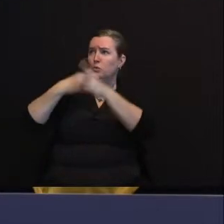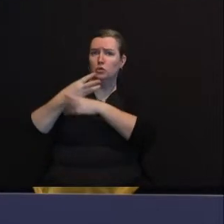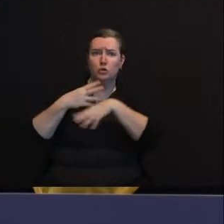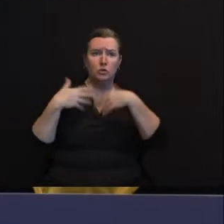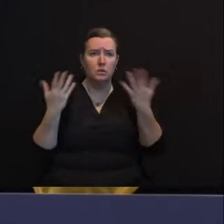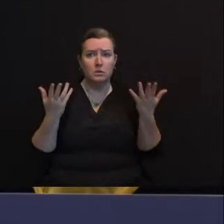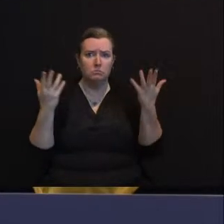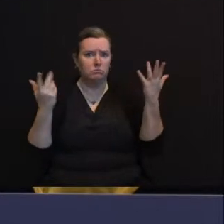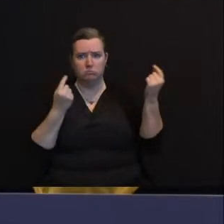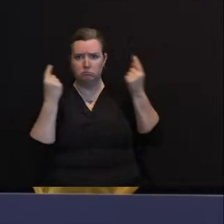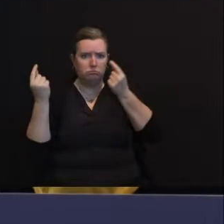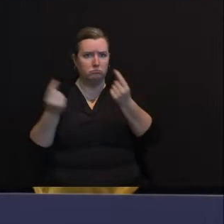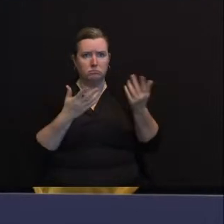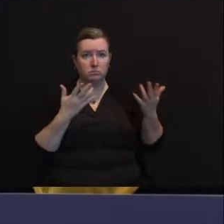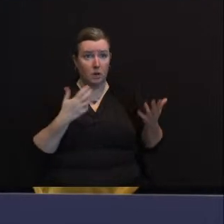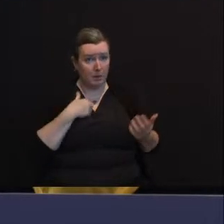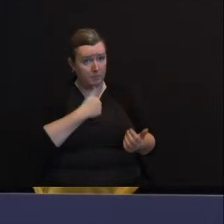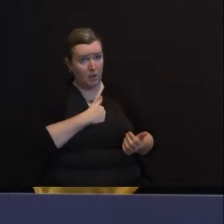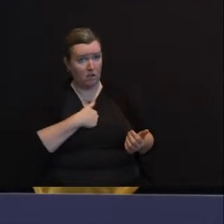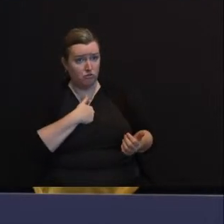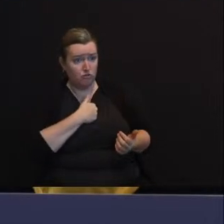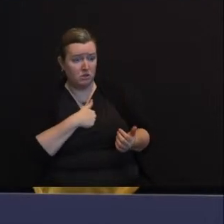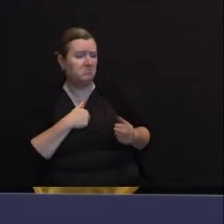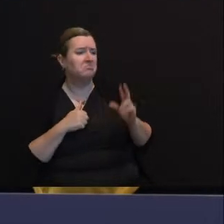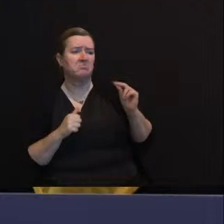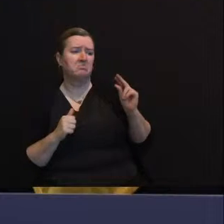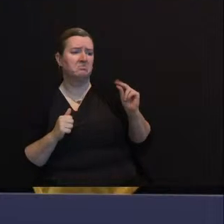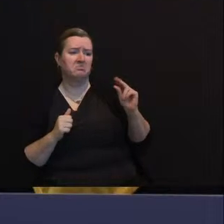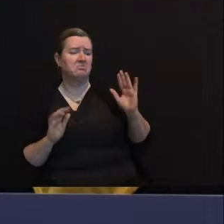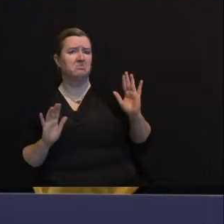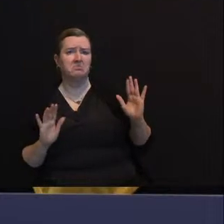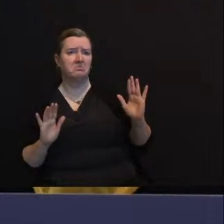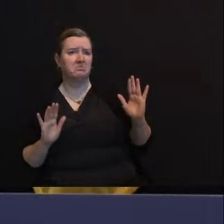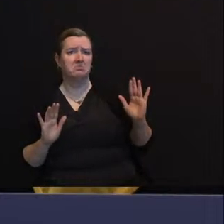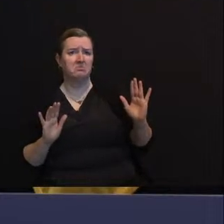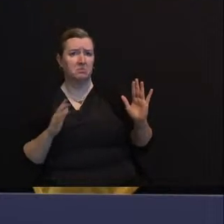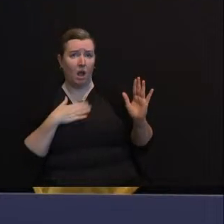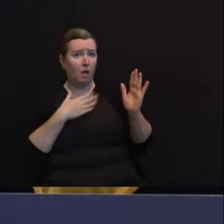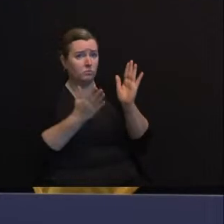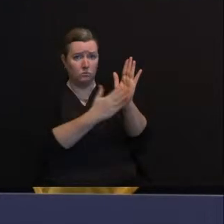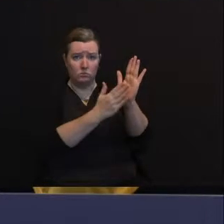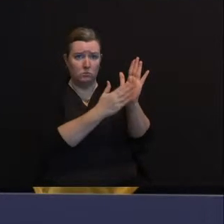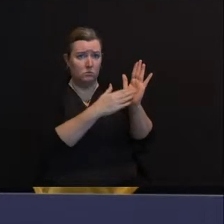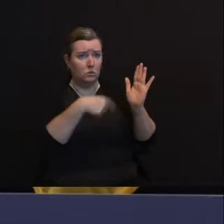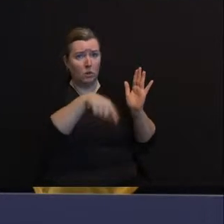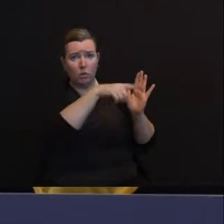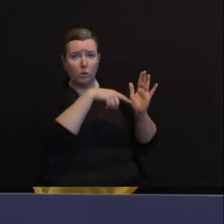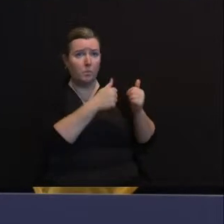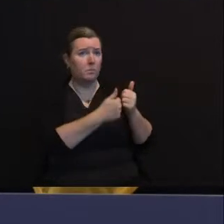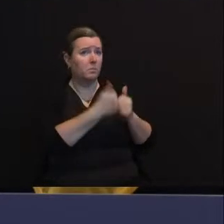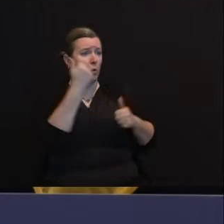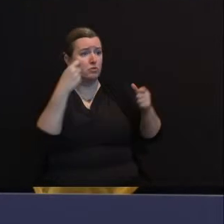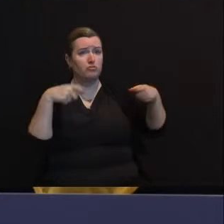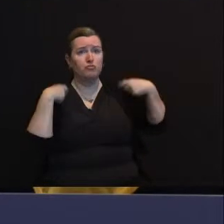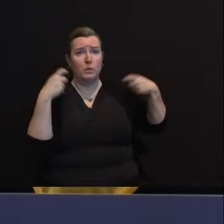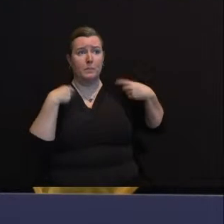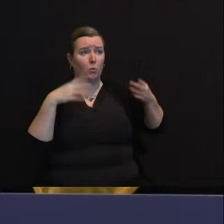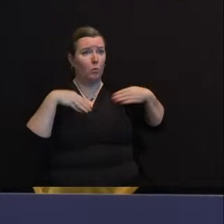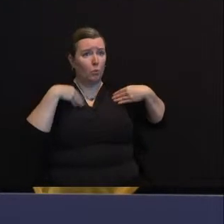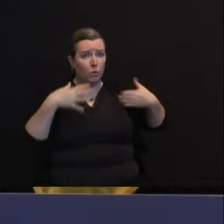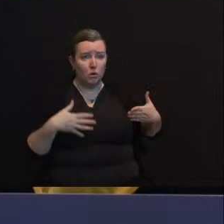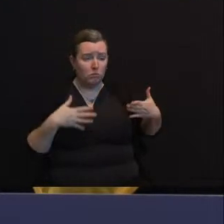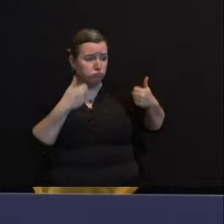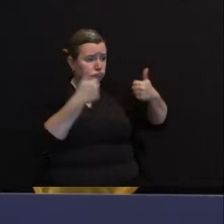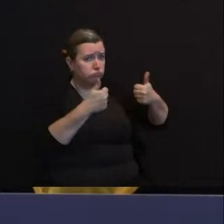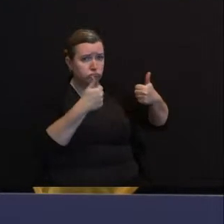So the answer is no, and I want to give a huge shout out to the overwhelming amount of the operators. Even though they're in a world